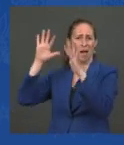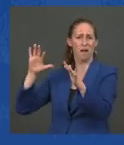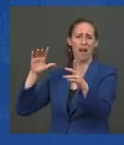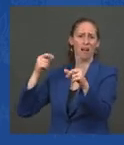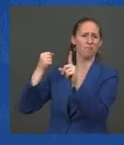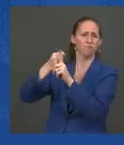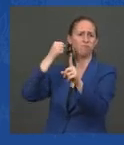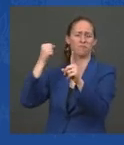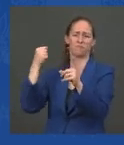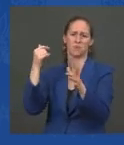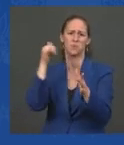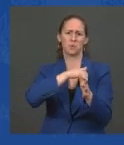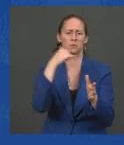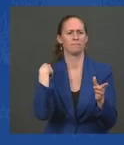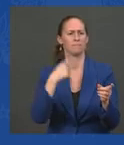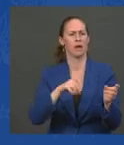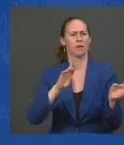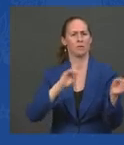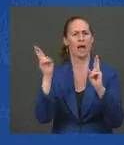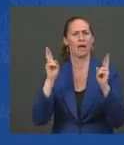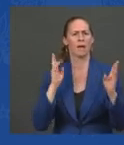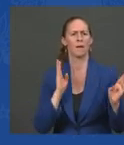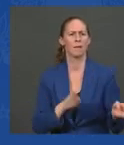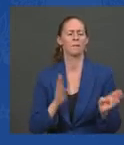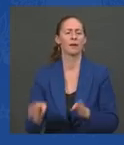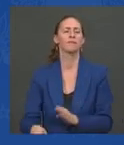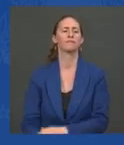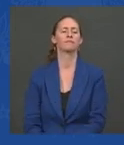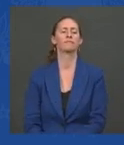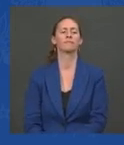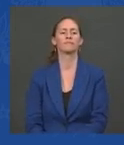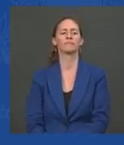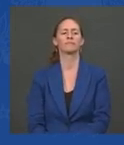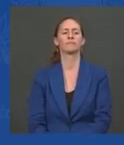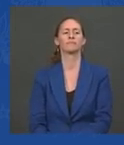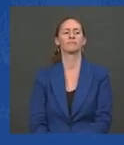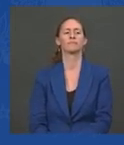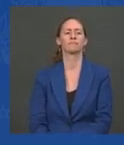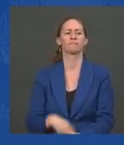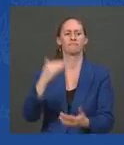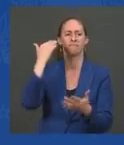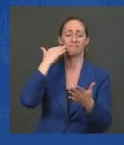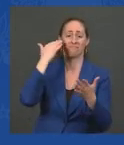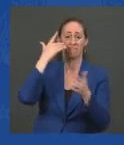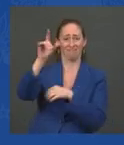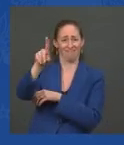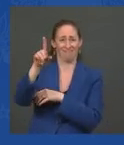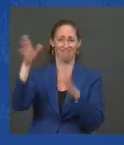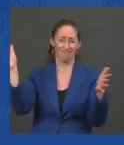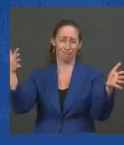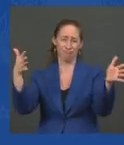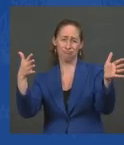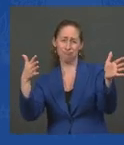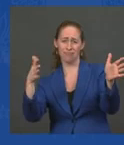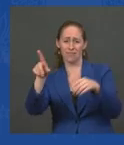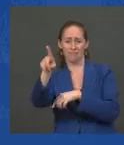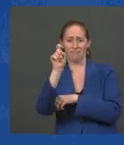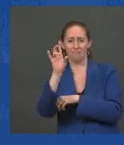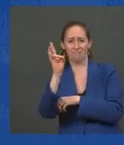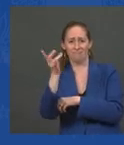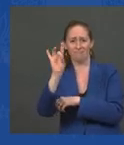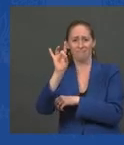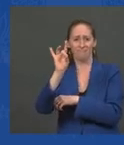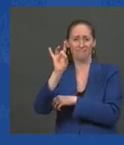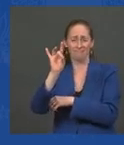Biblical proportions. 178-mile top winds in a hurricane down in Louisiana. More people dying